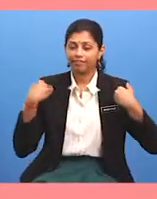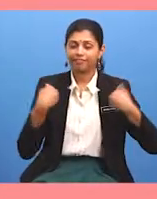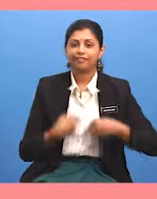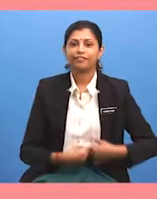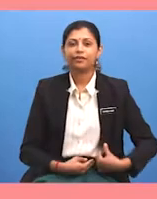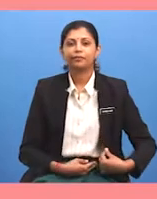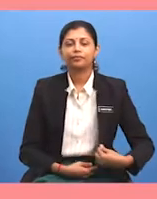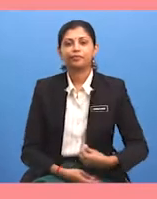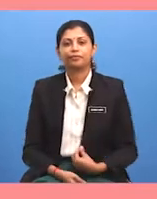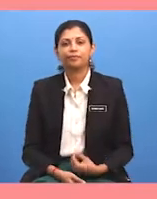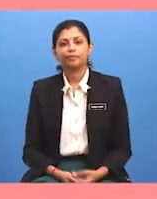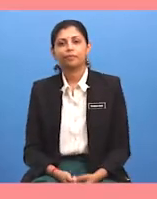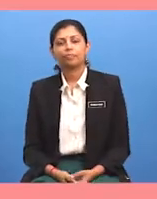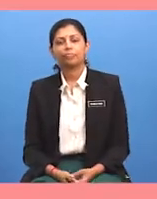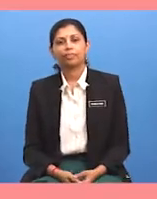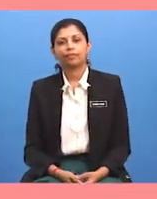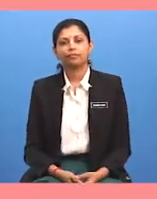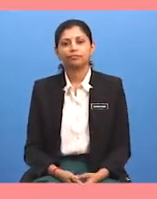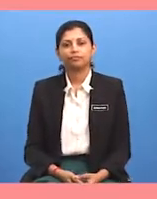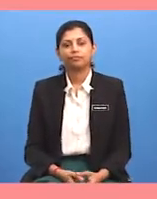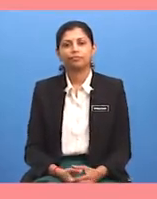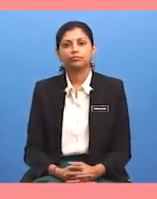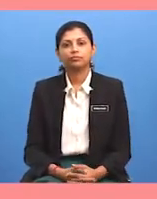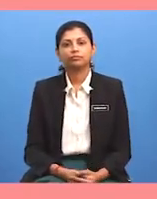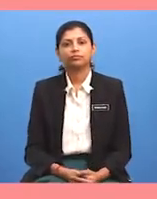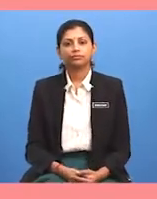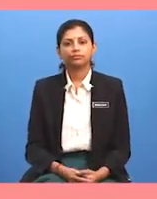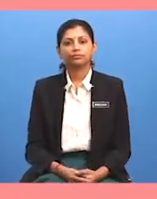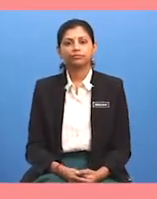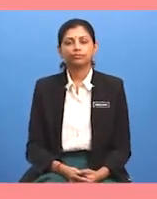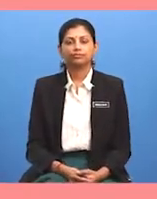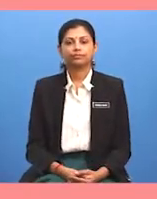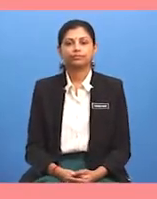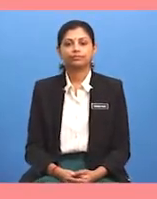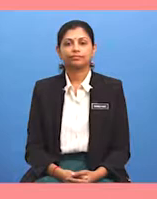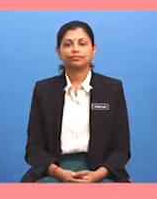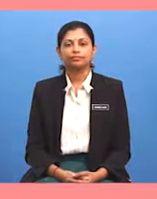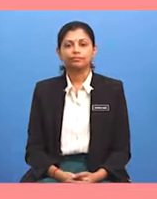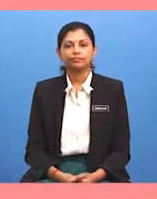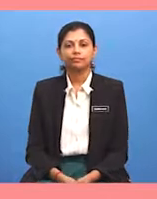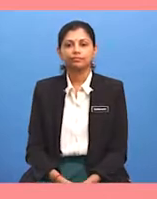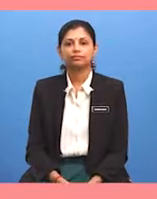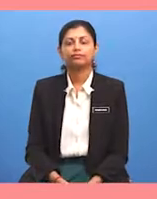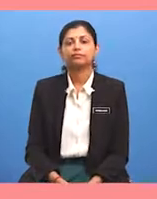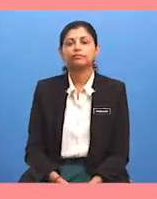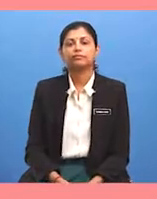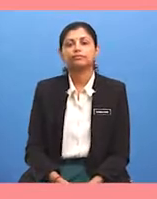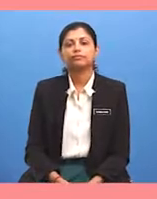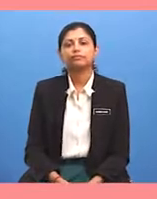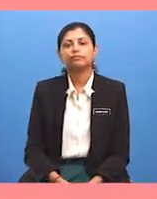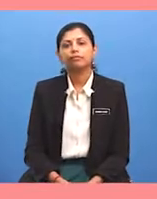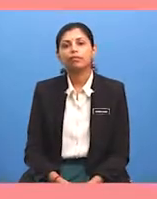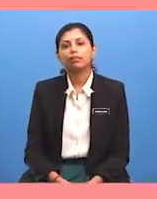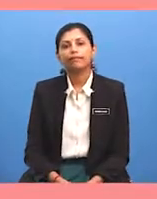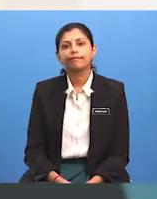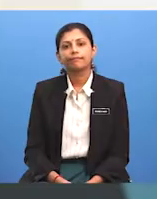in paragraph 3 of article 1. In article 2, it is mentioned in lines 8